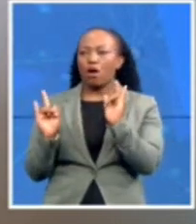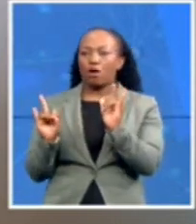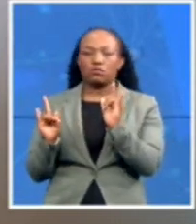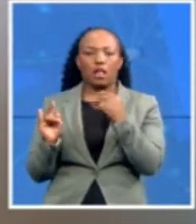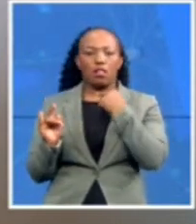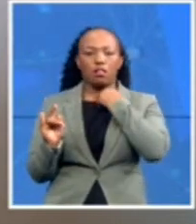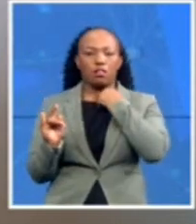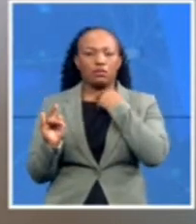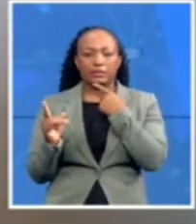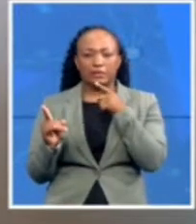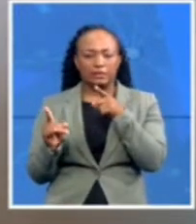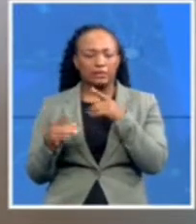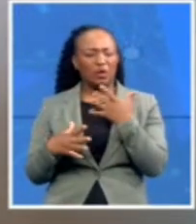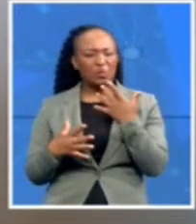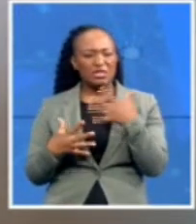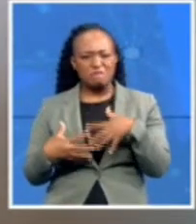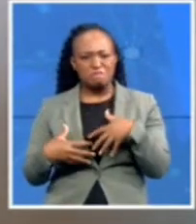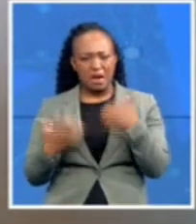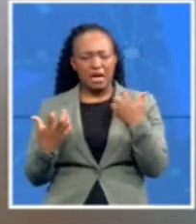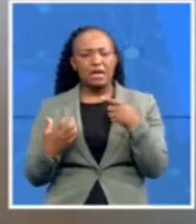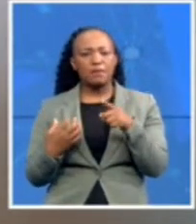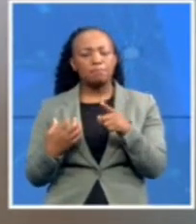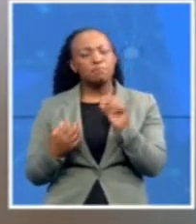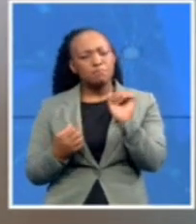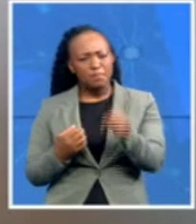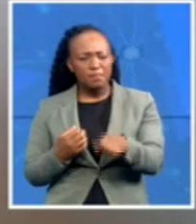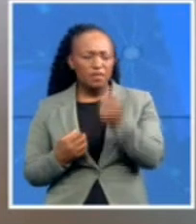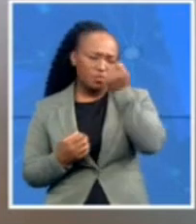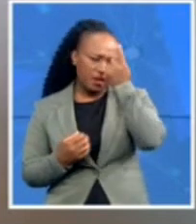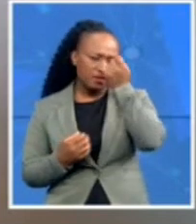that we really empathize with, and that we